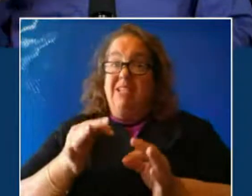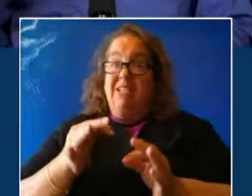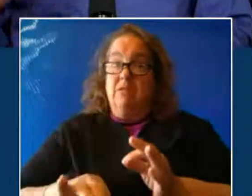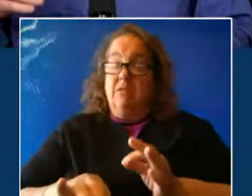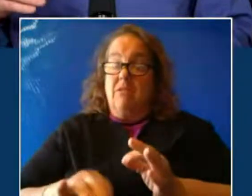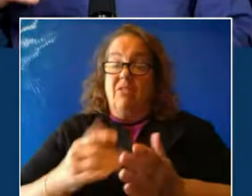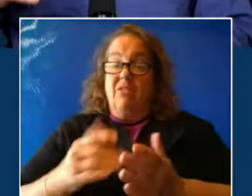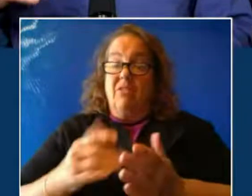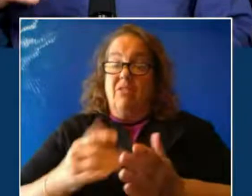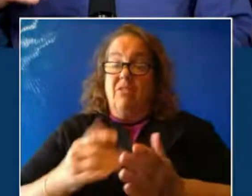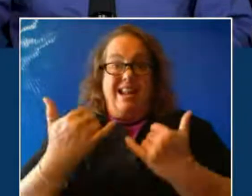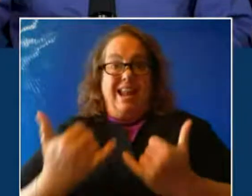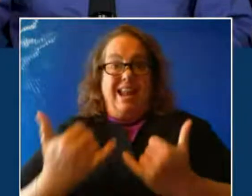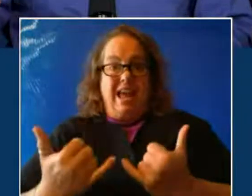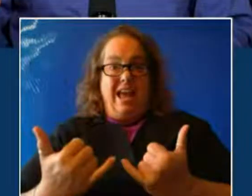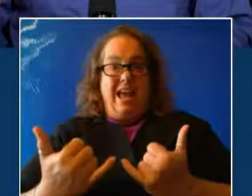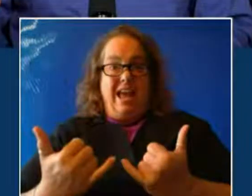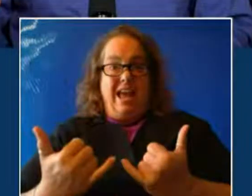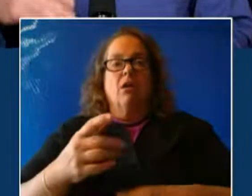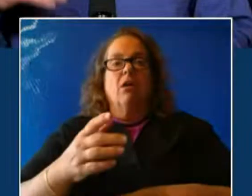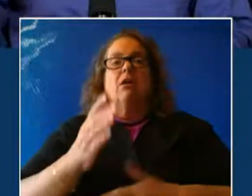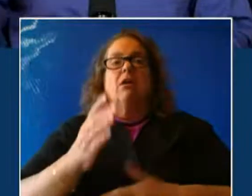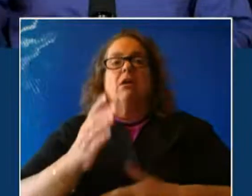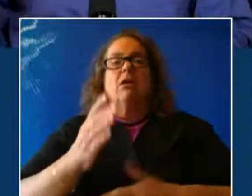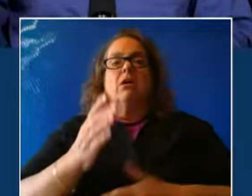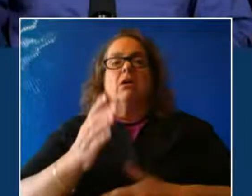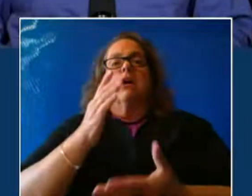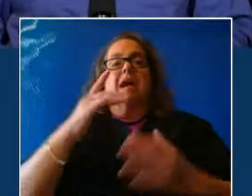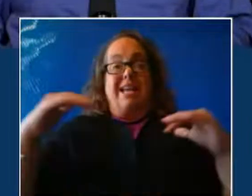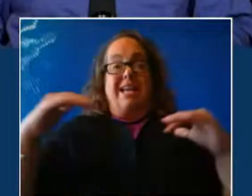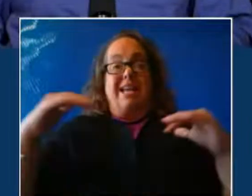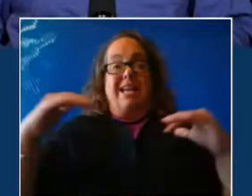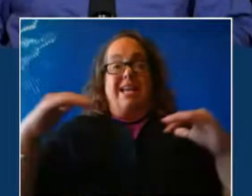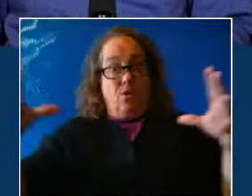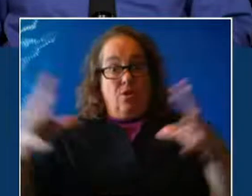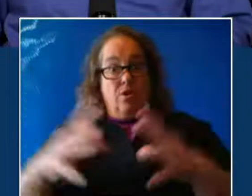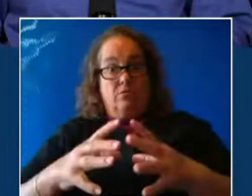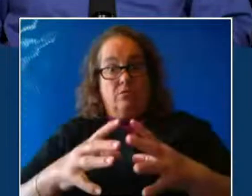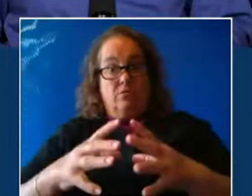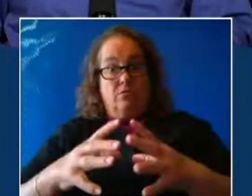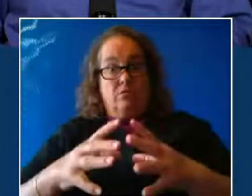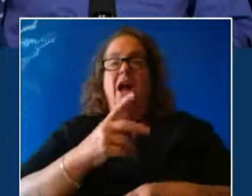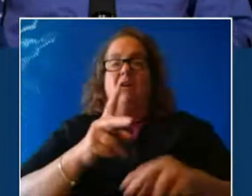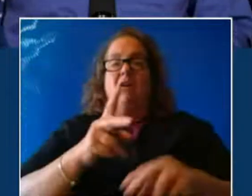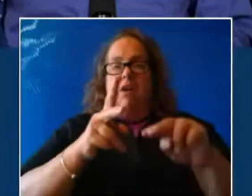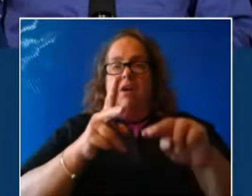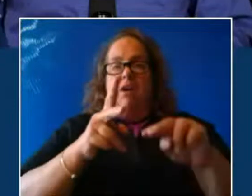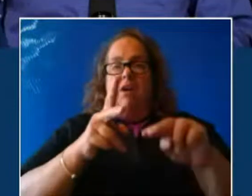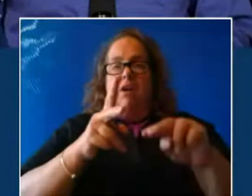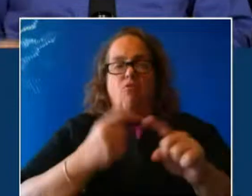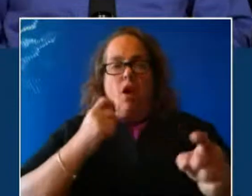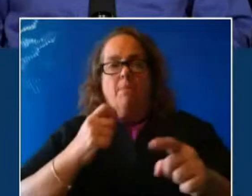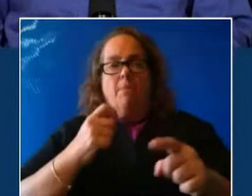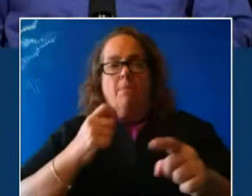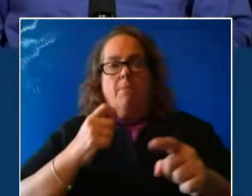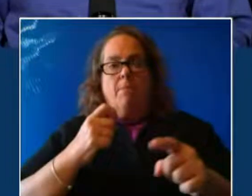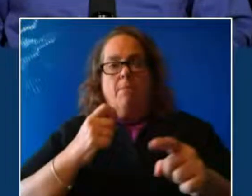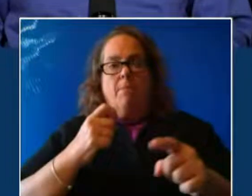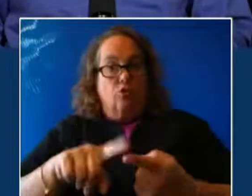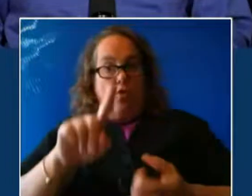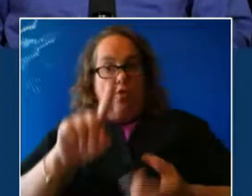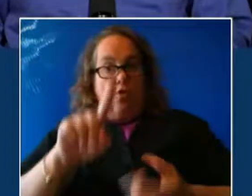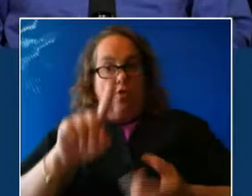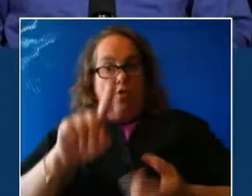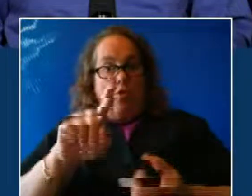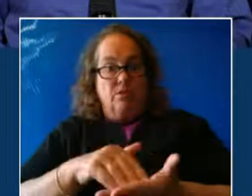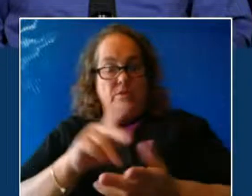for gatherings up to 1,000 persons or for over 1,000 persons, and the governor shared this. So the 60% capacity